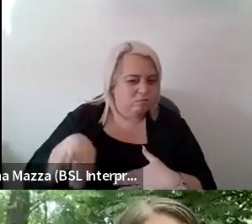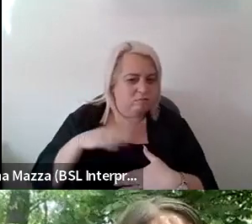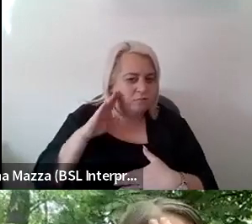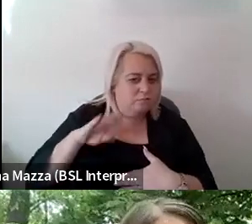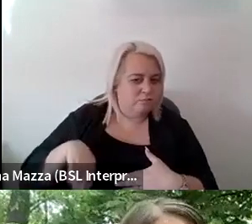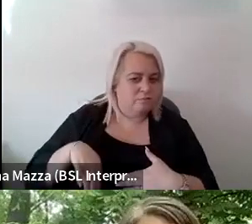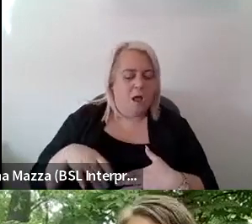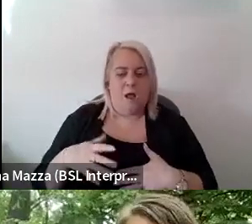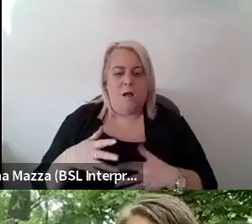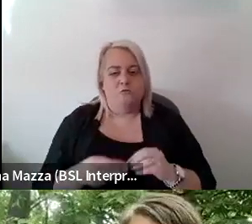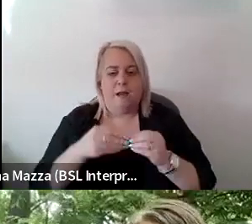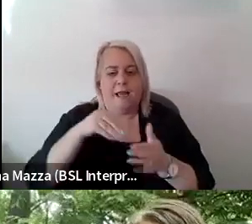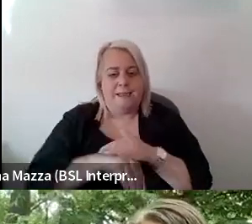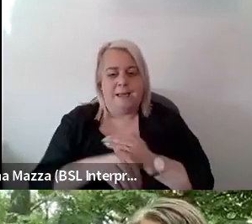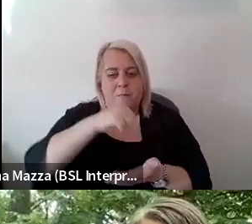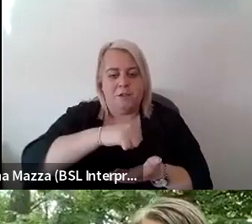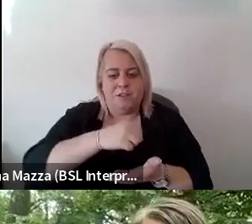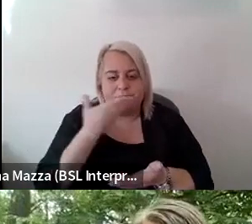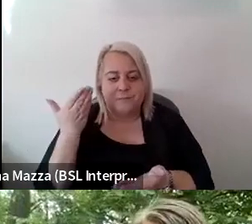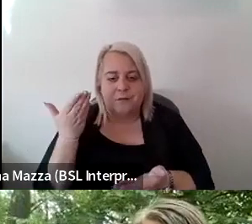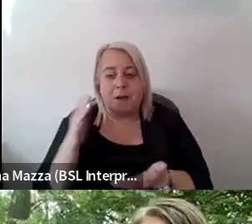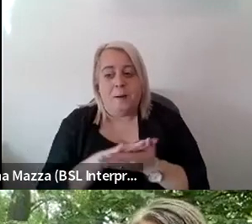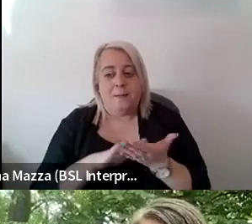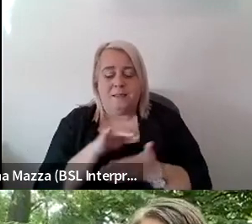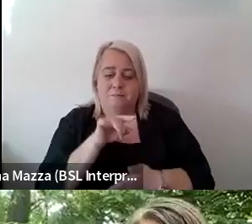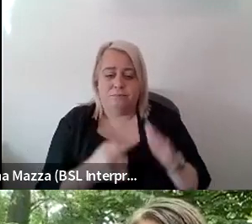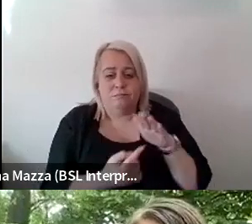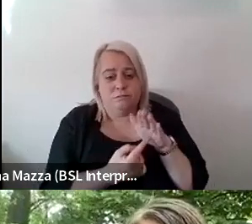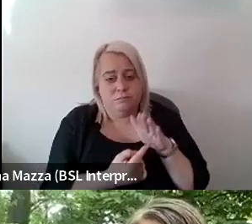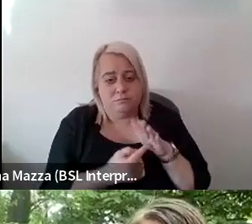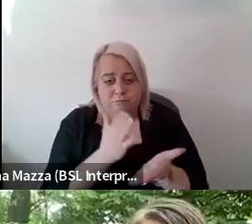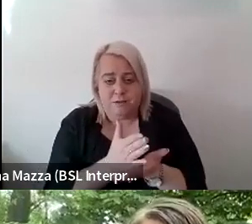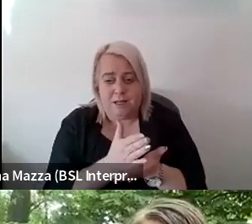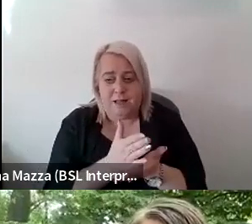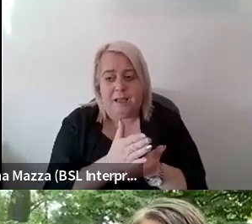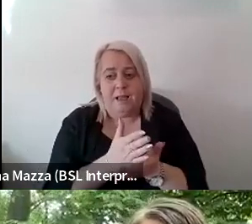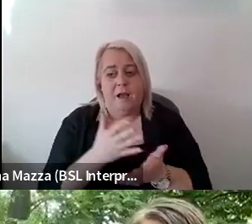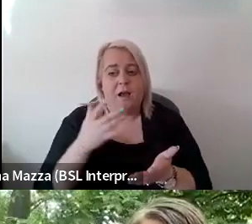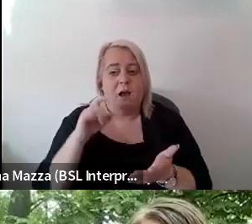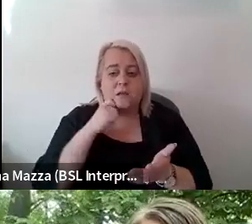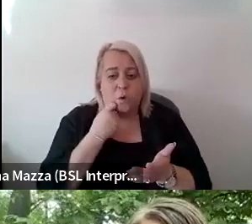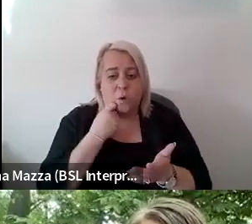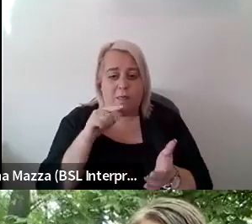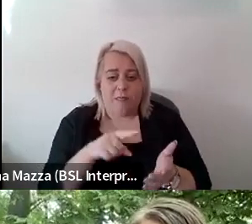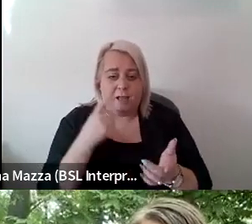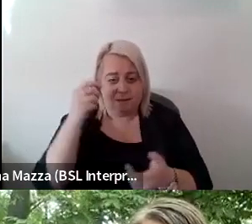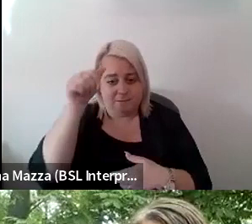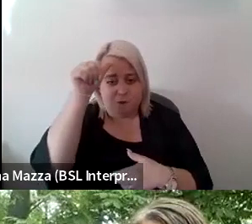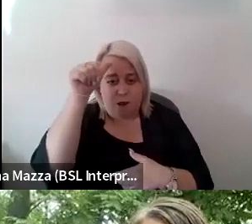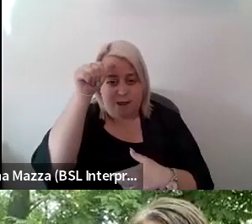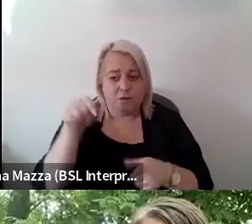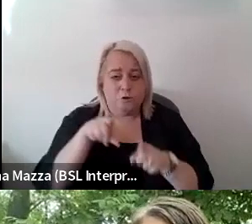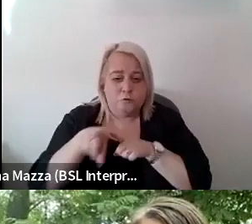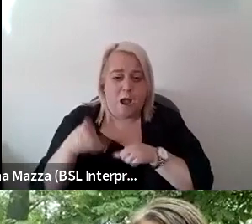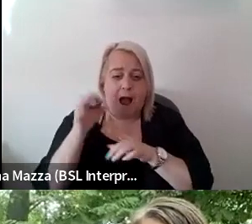think it's a big deal. And it is, it really, really is. So that'd be my one takeaway. If you can, get as many people as